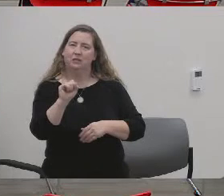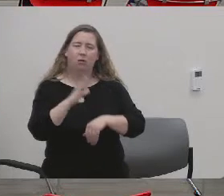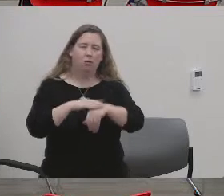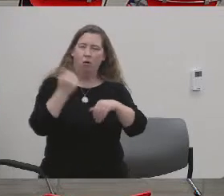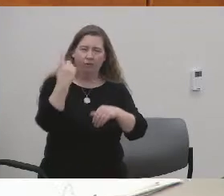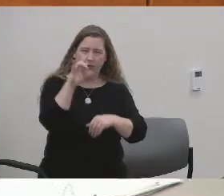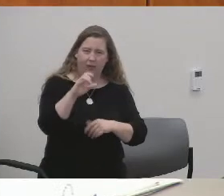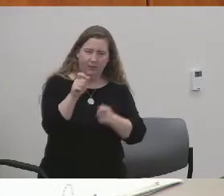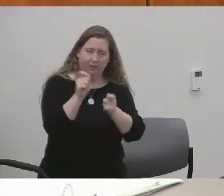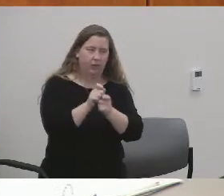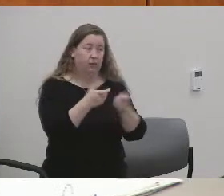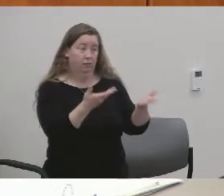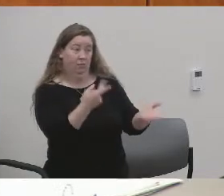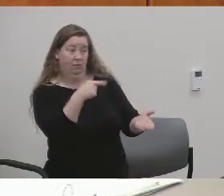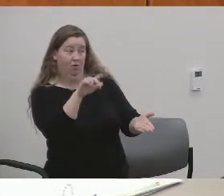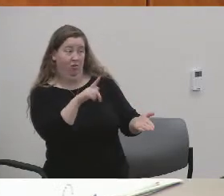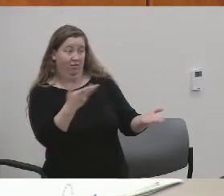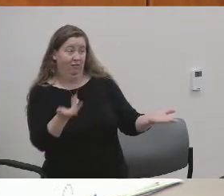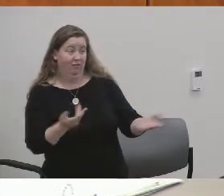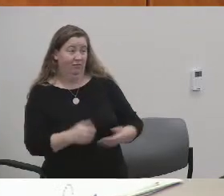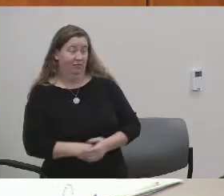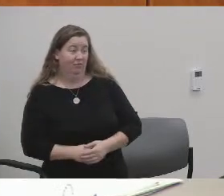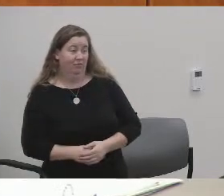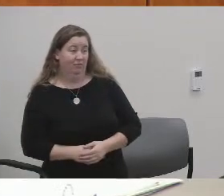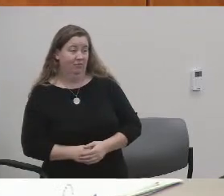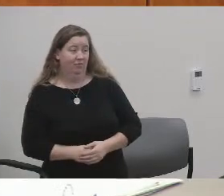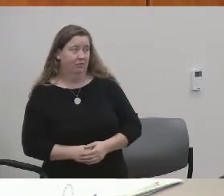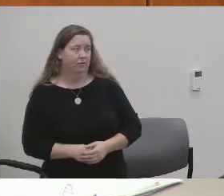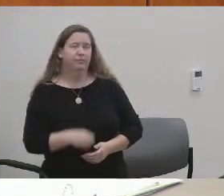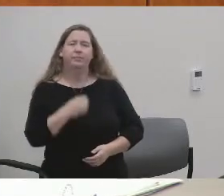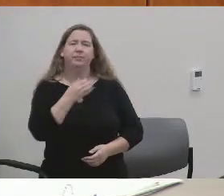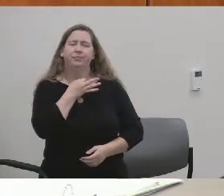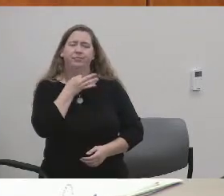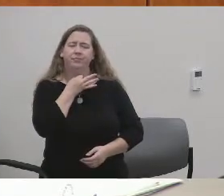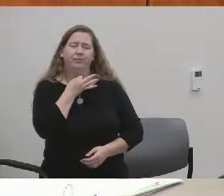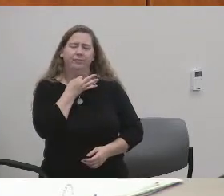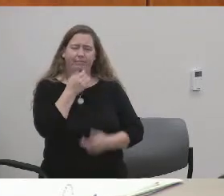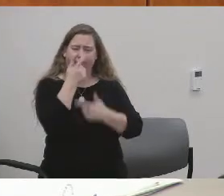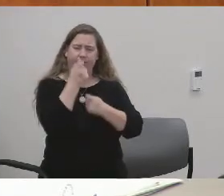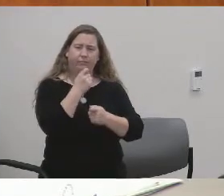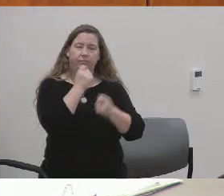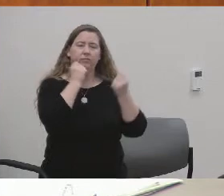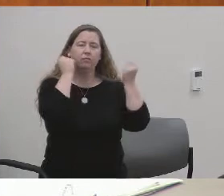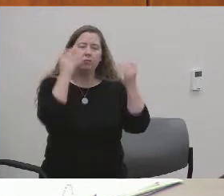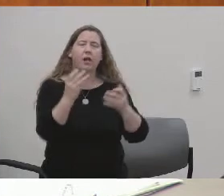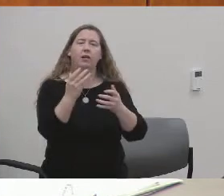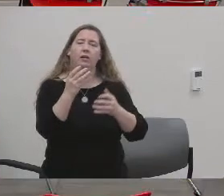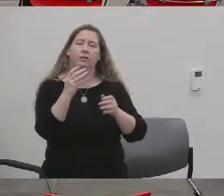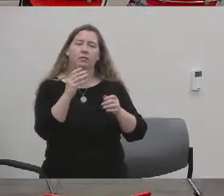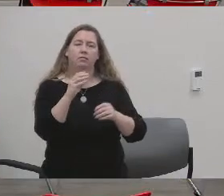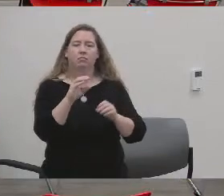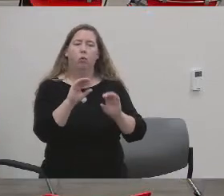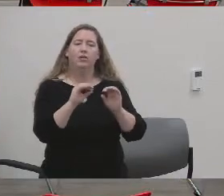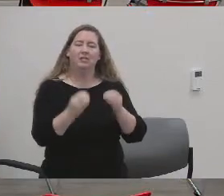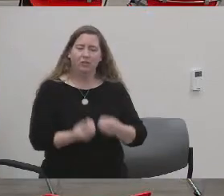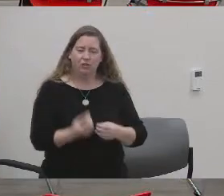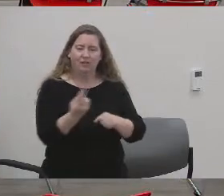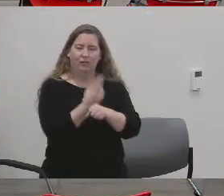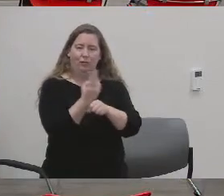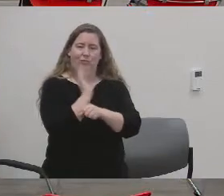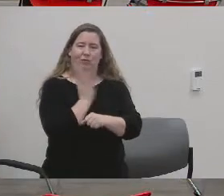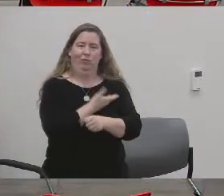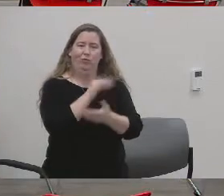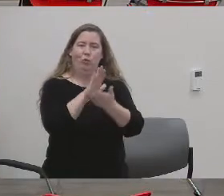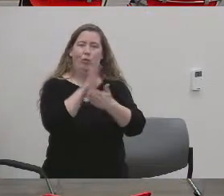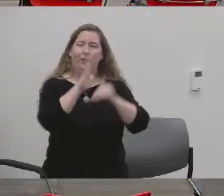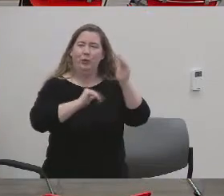I'm going to turn to Paul, but I'm not sure I know that I just thought it was interesting. answer. Of all the organizations that use our schools, Sure. I just